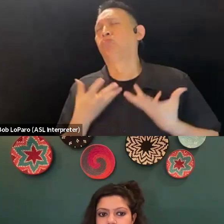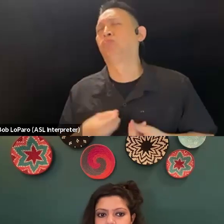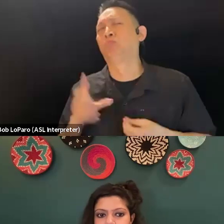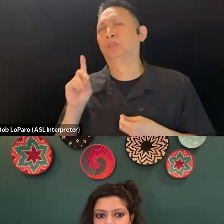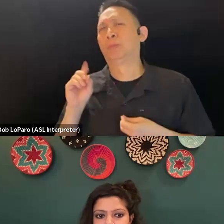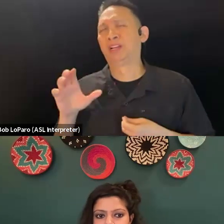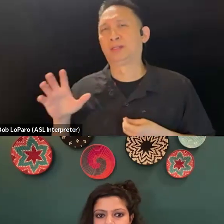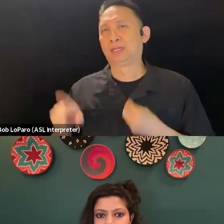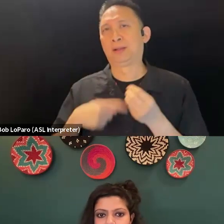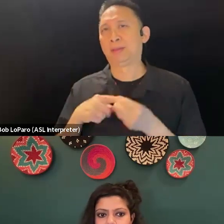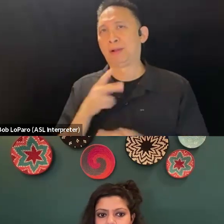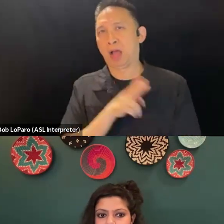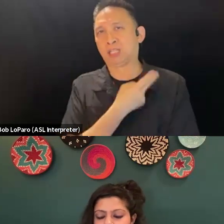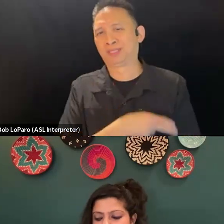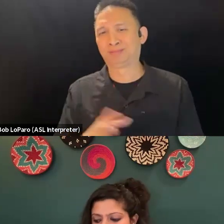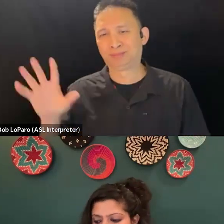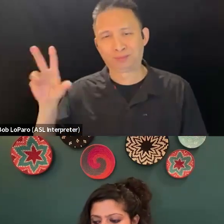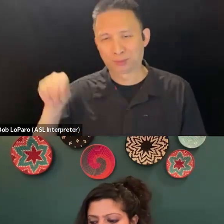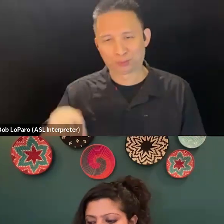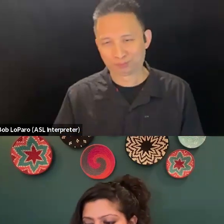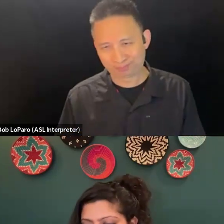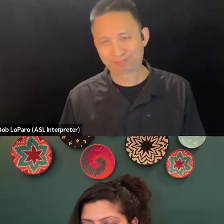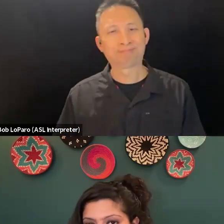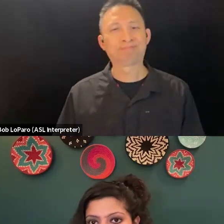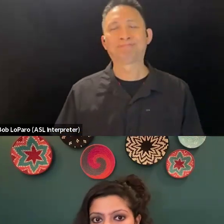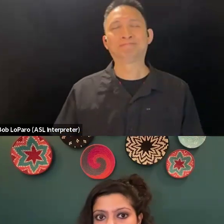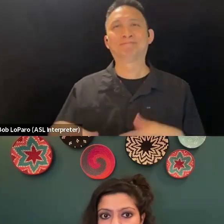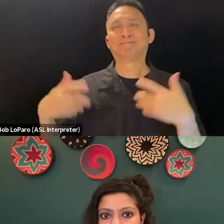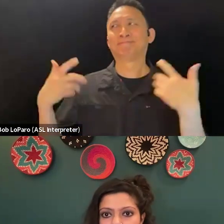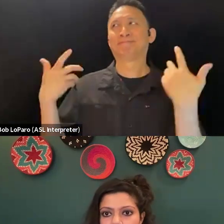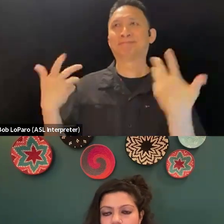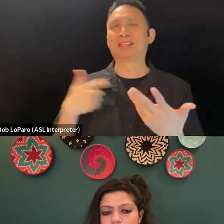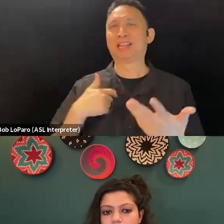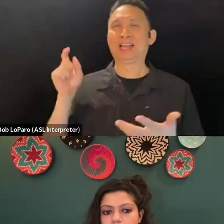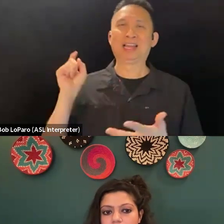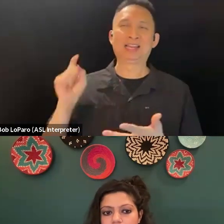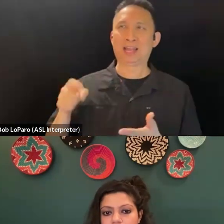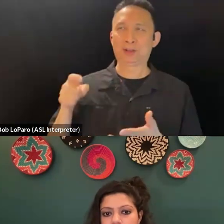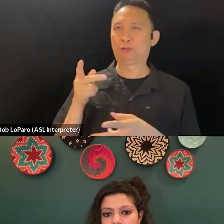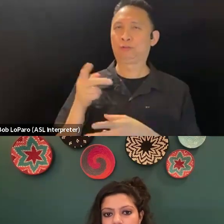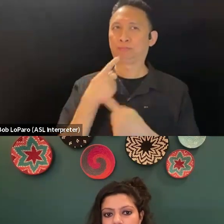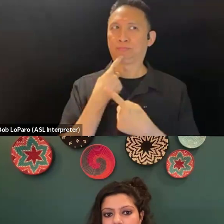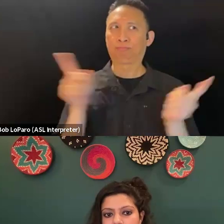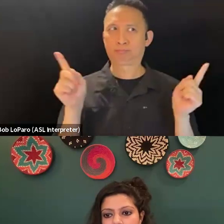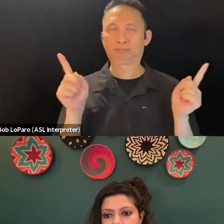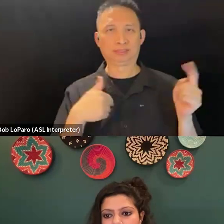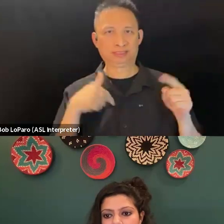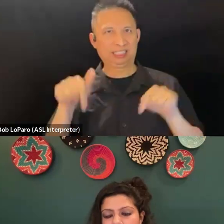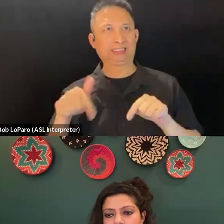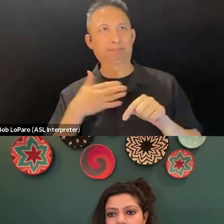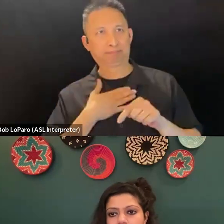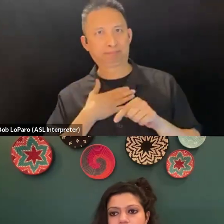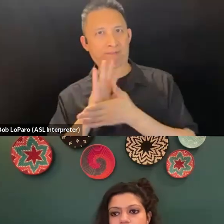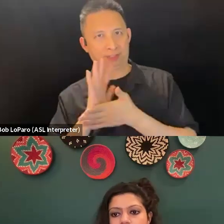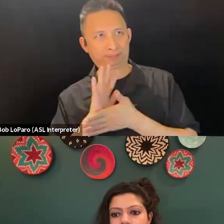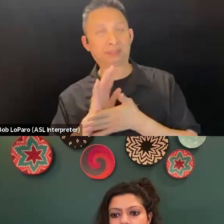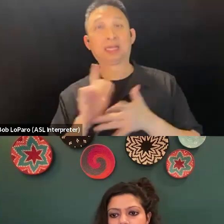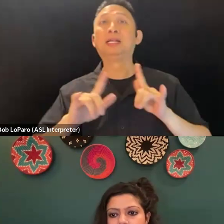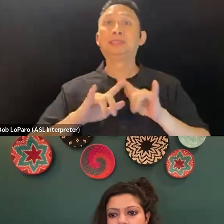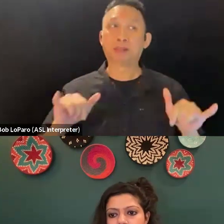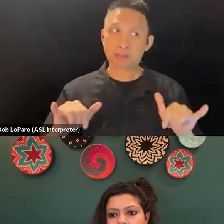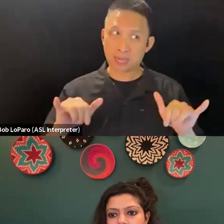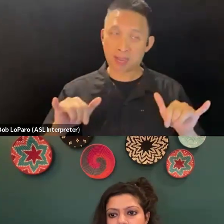it wants. But we know that that's not how it goes. And the best thing about documentary practice is often the relationship